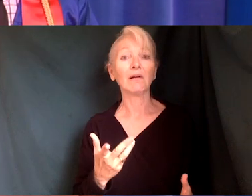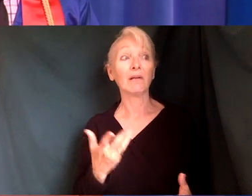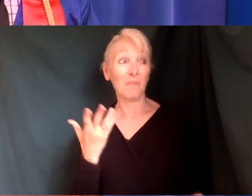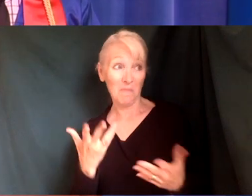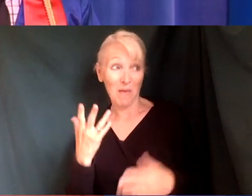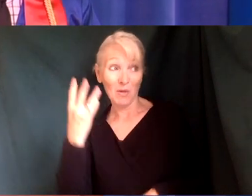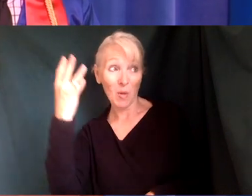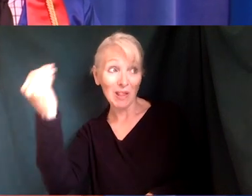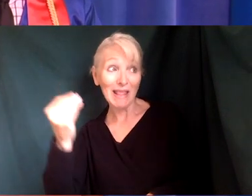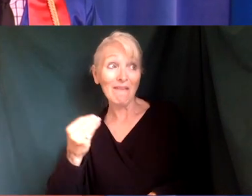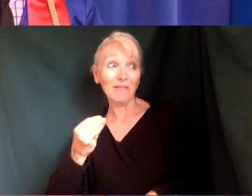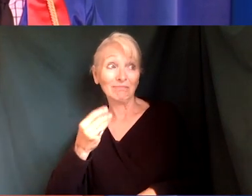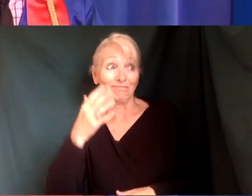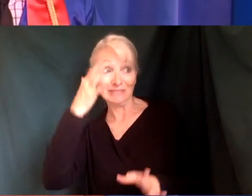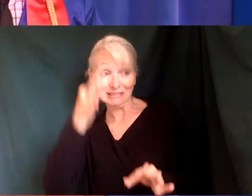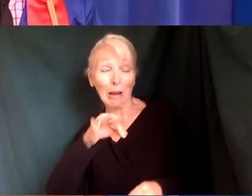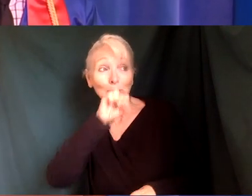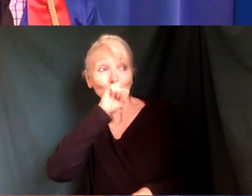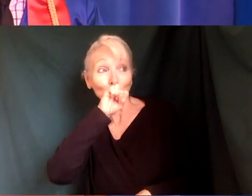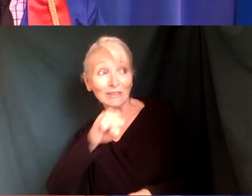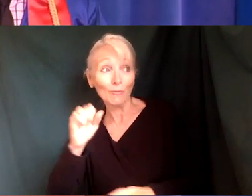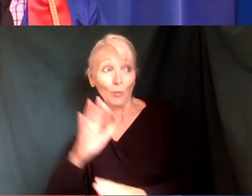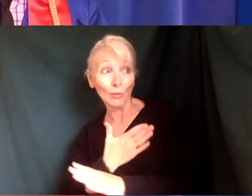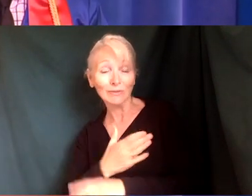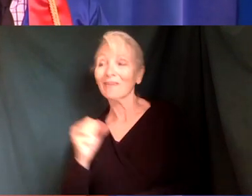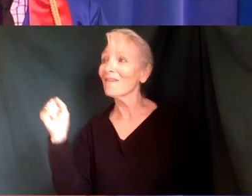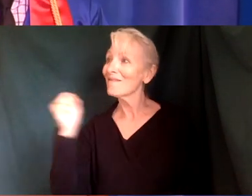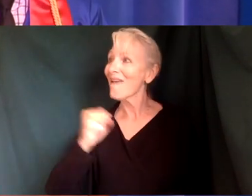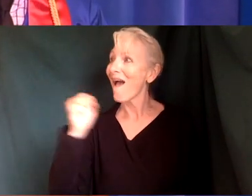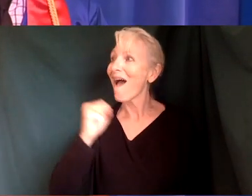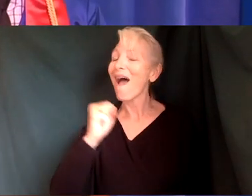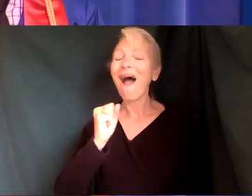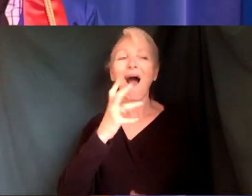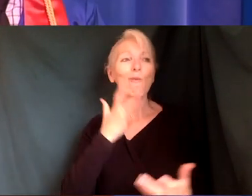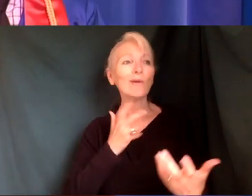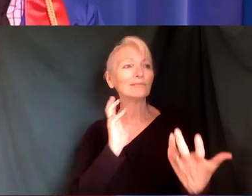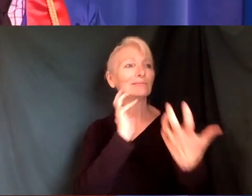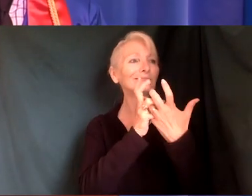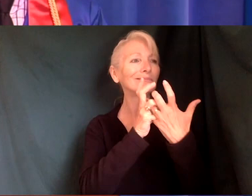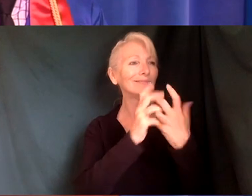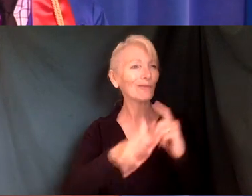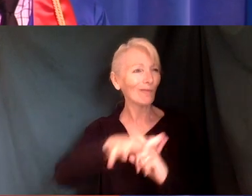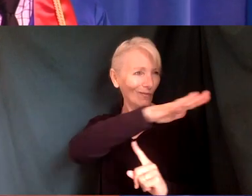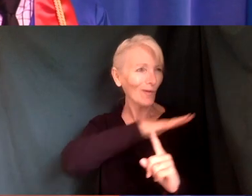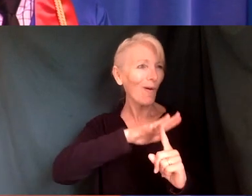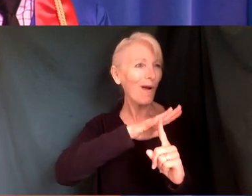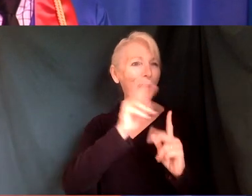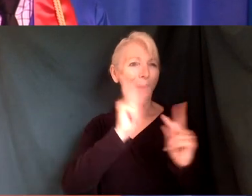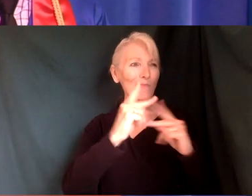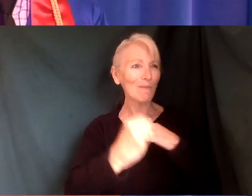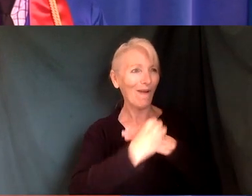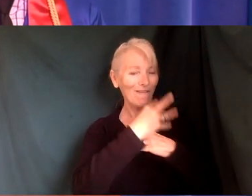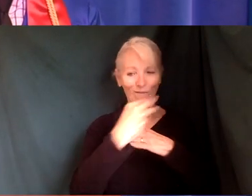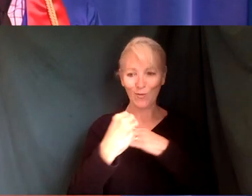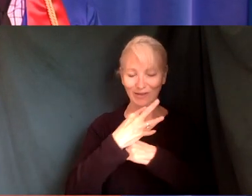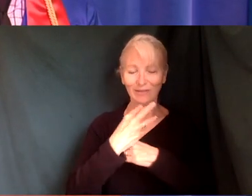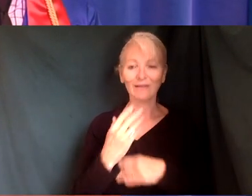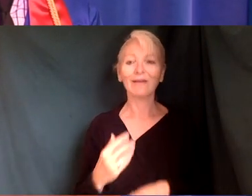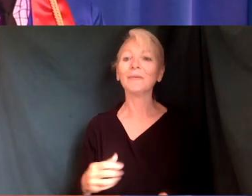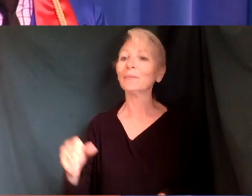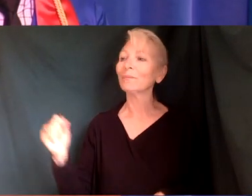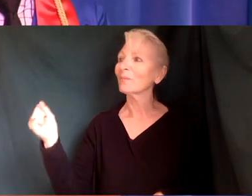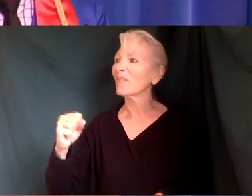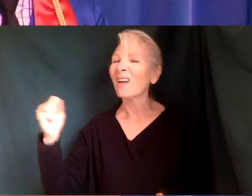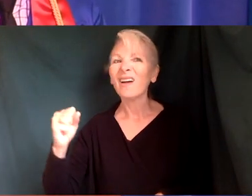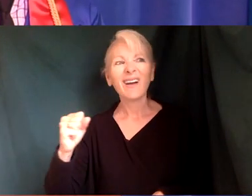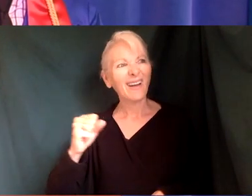they'd leave that room with a newfound love for music. There you go. Everyone adapts to their environment and the people who influence them. This student